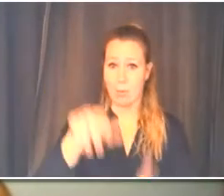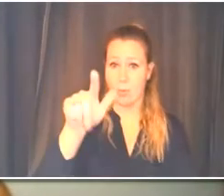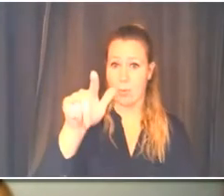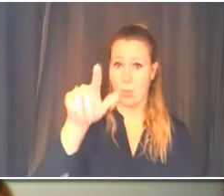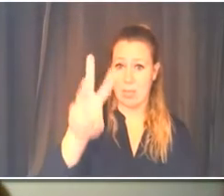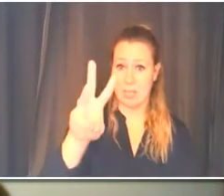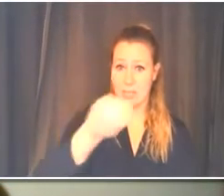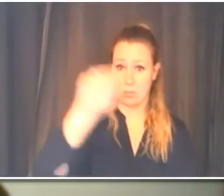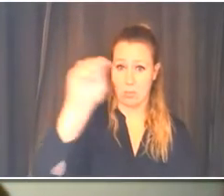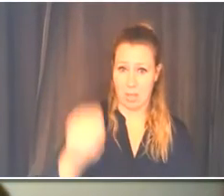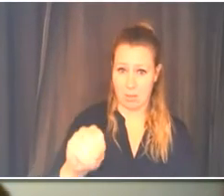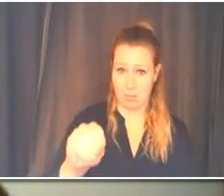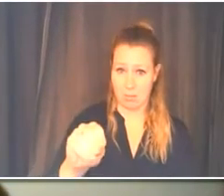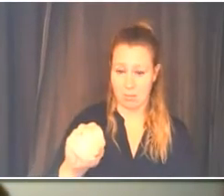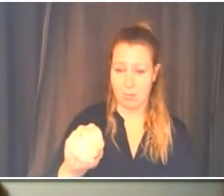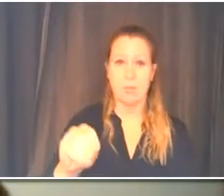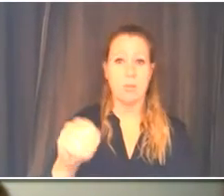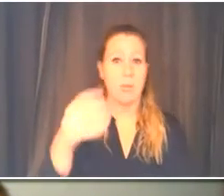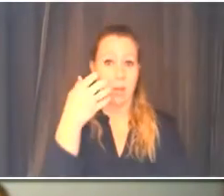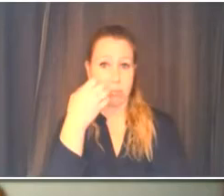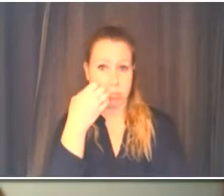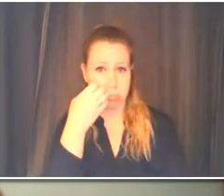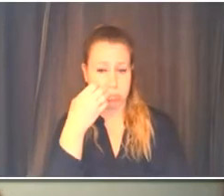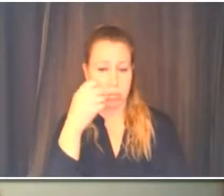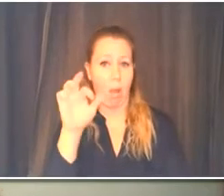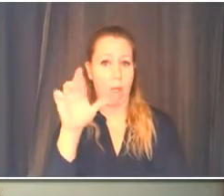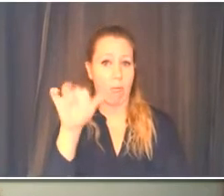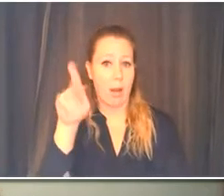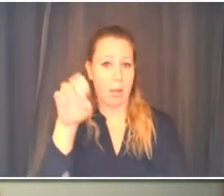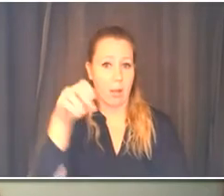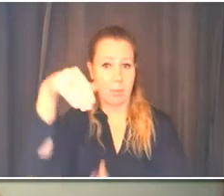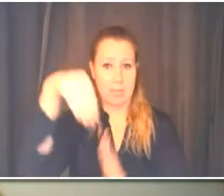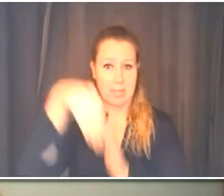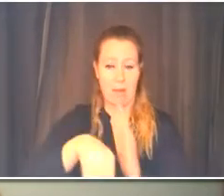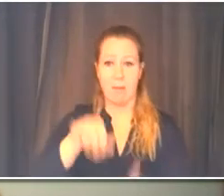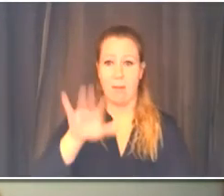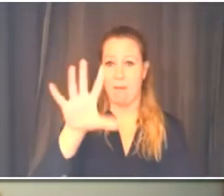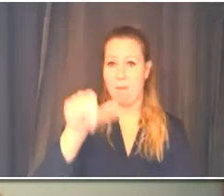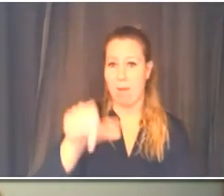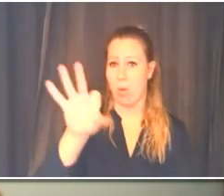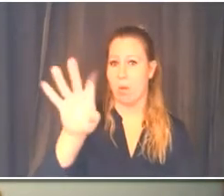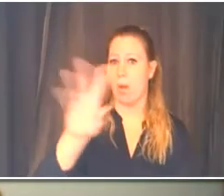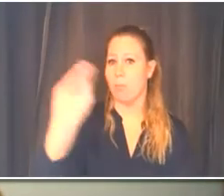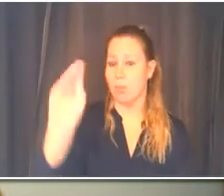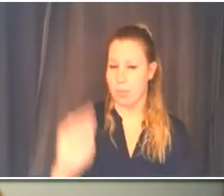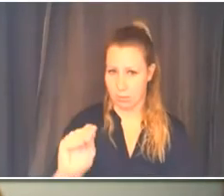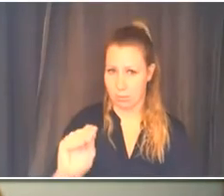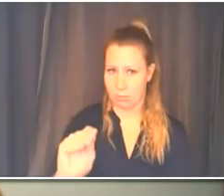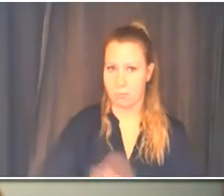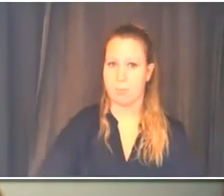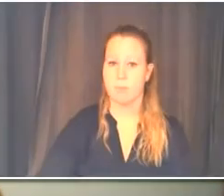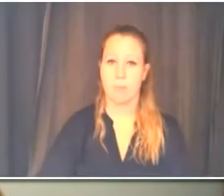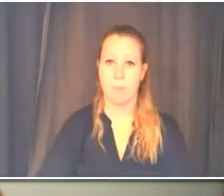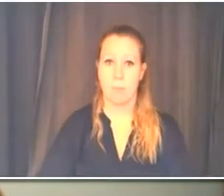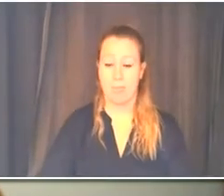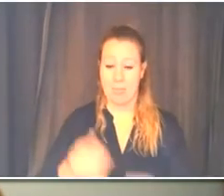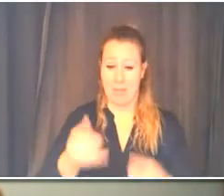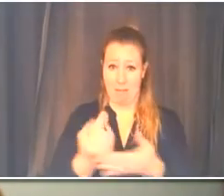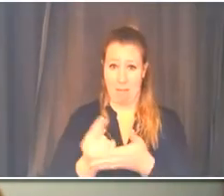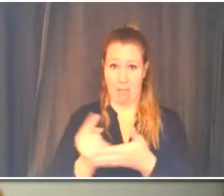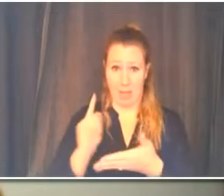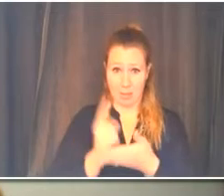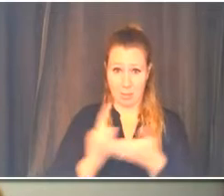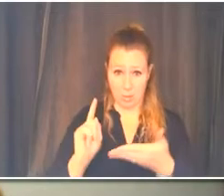but um DB radio runs are down 8% down 361 and as of